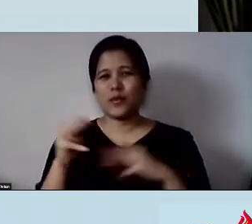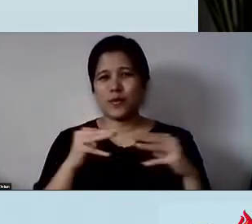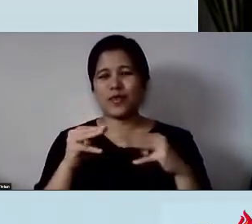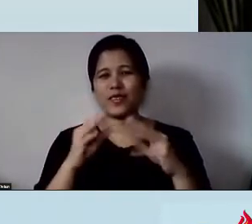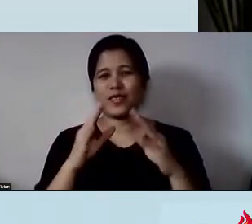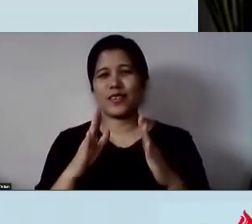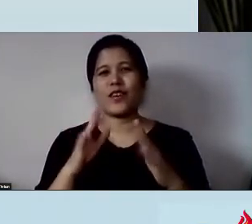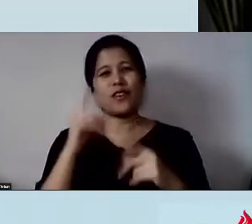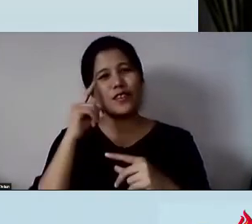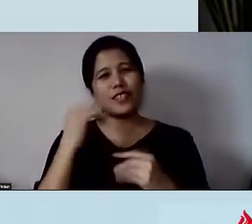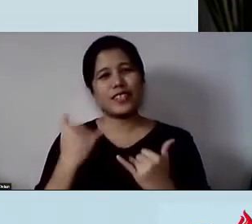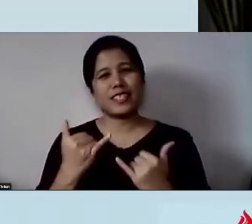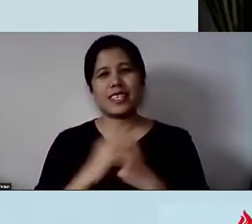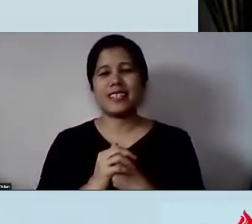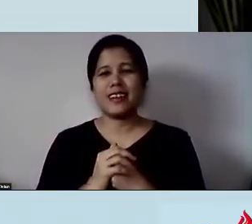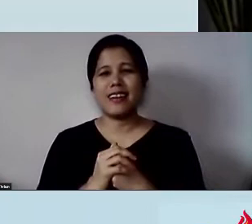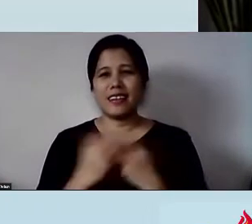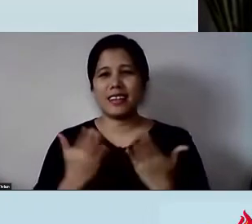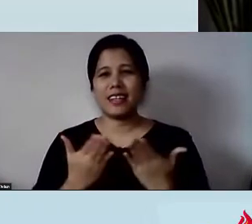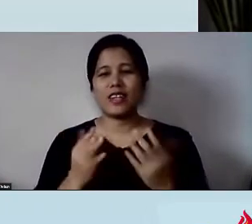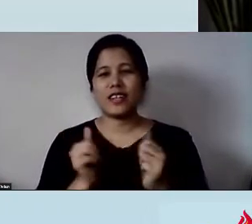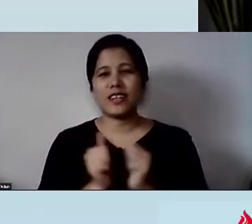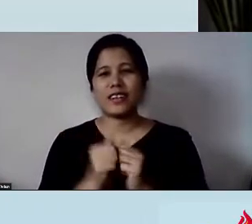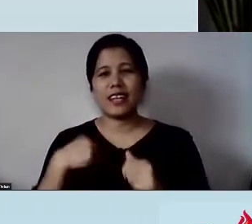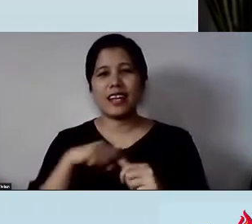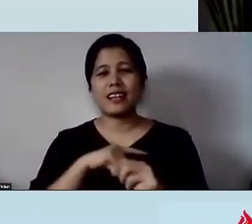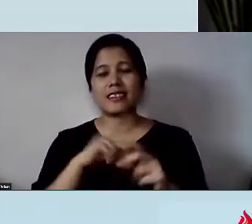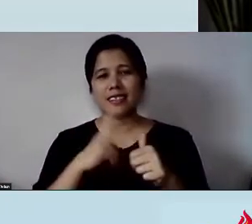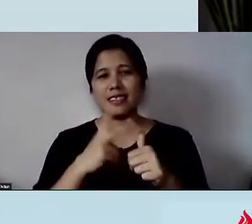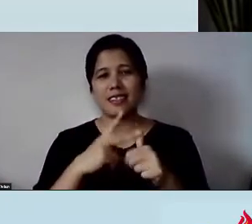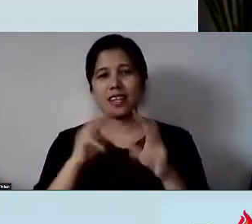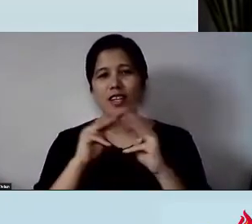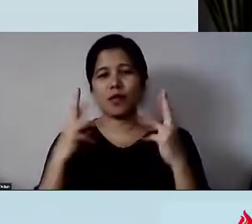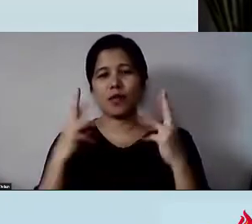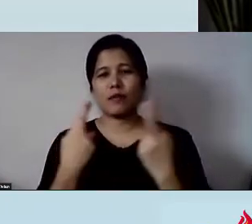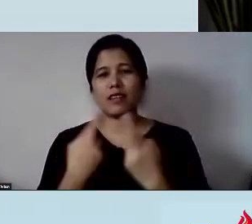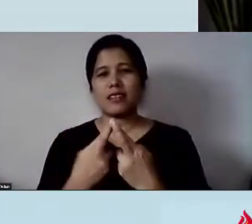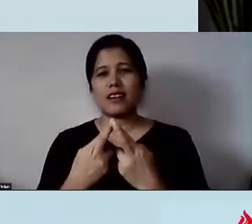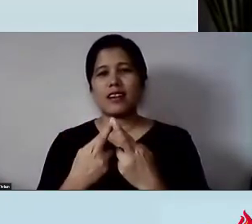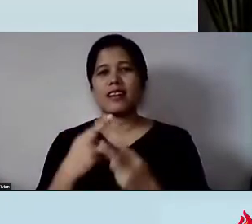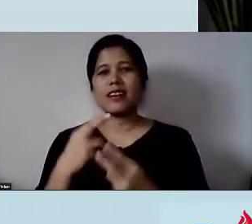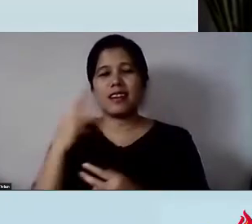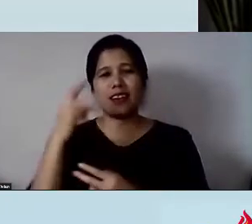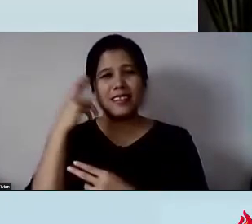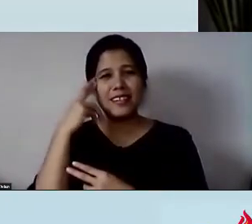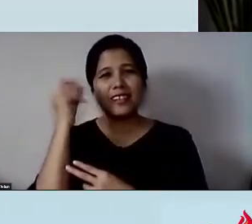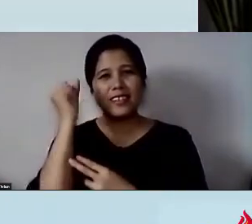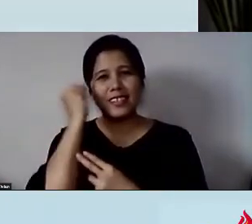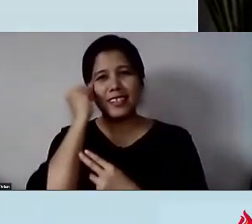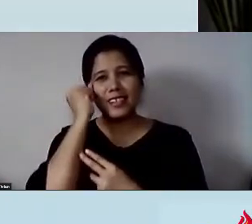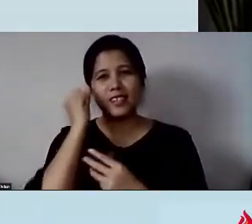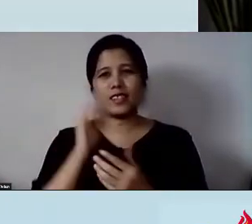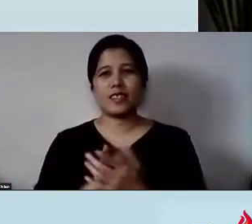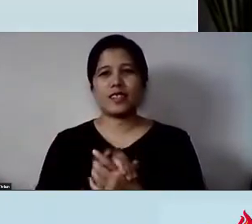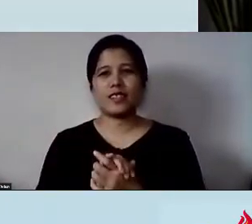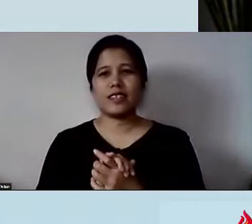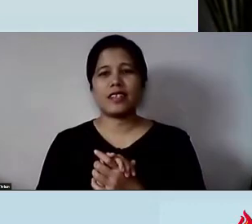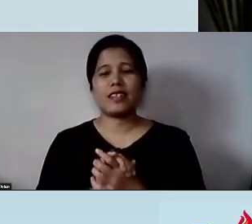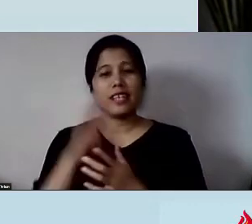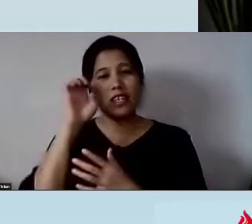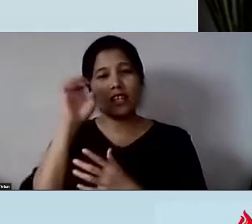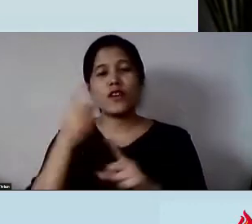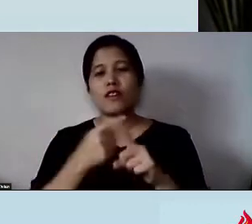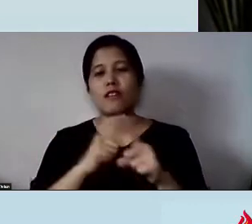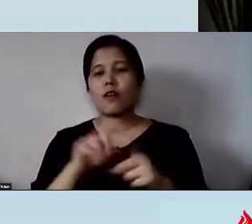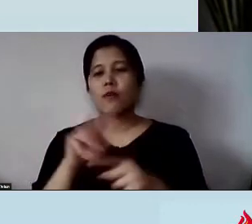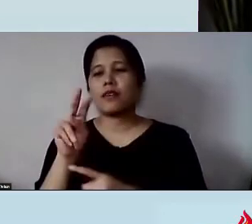today. Okay, so here with us this morning for our second webinar is Mr. Rizalio Sanchez, okay? And he's from the